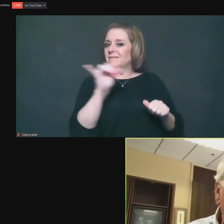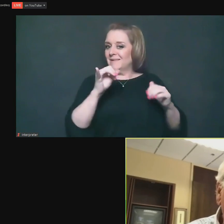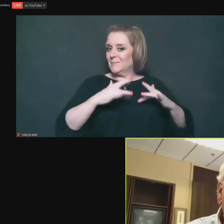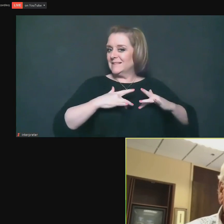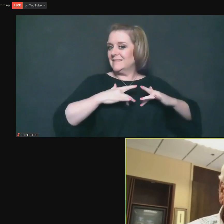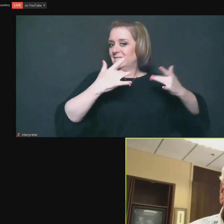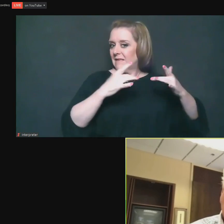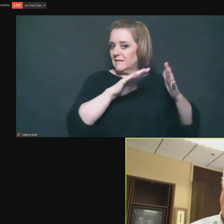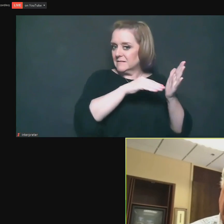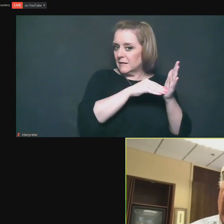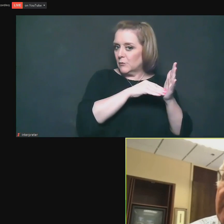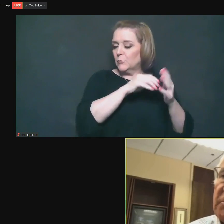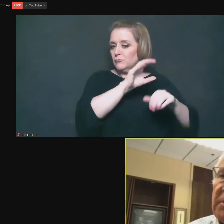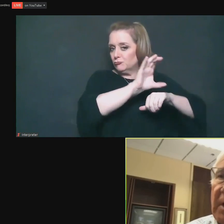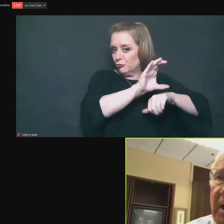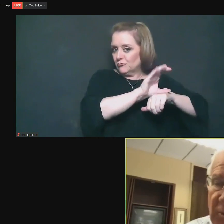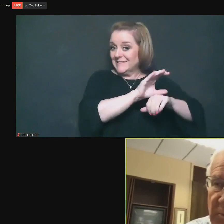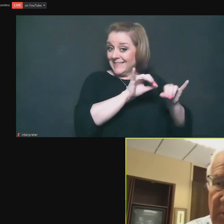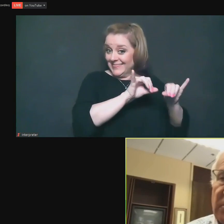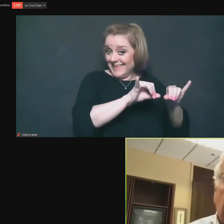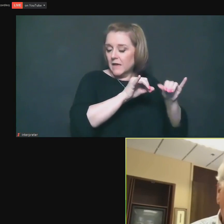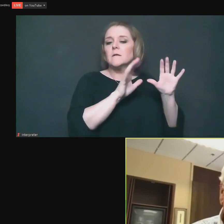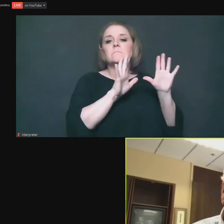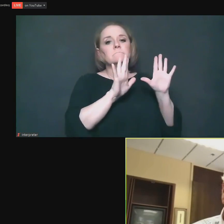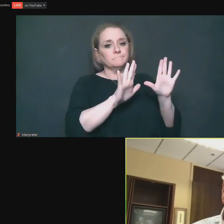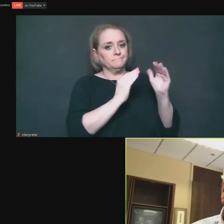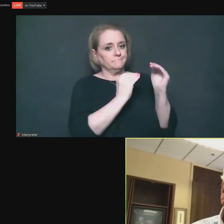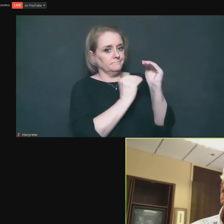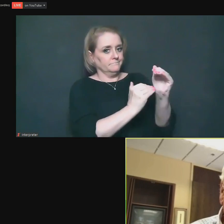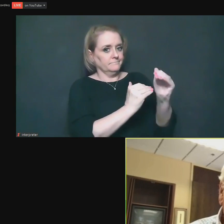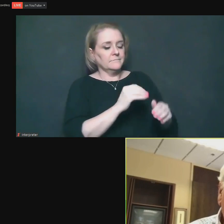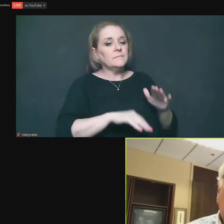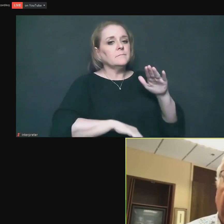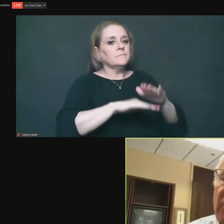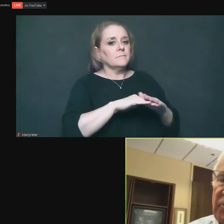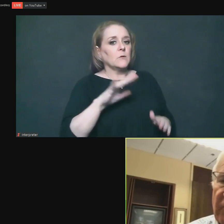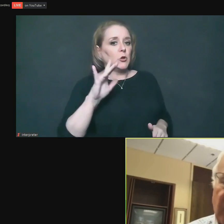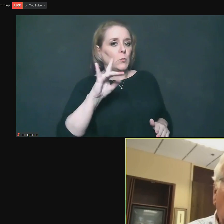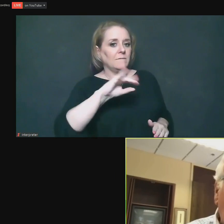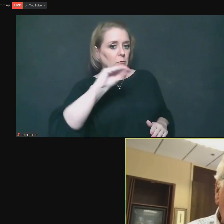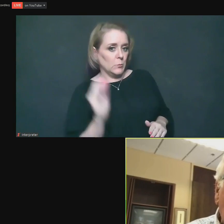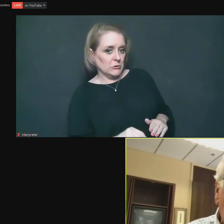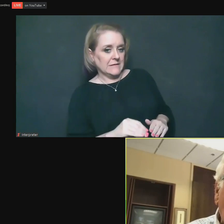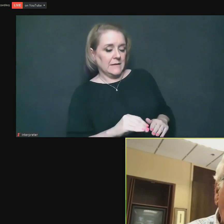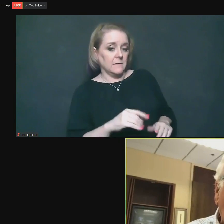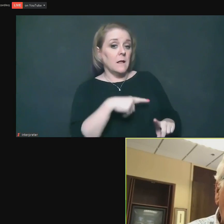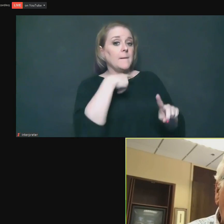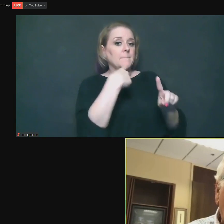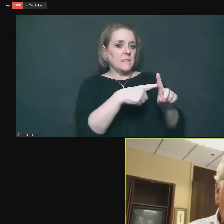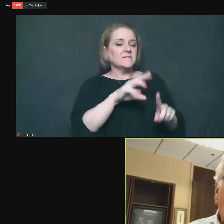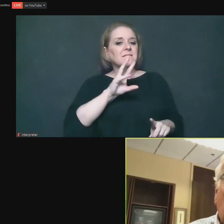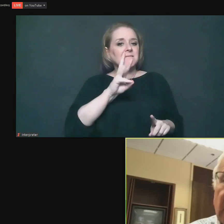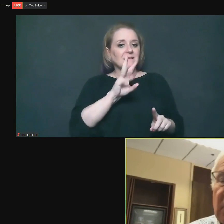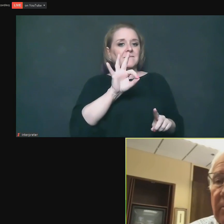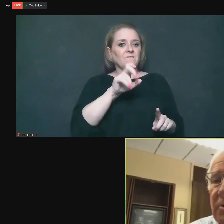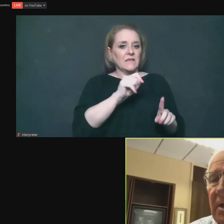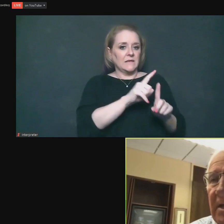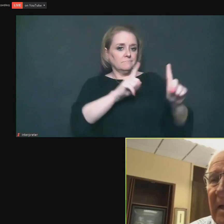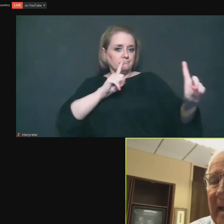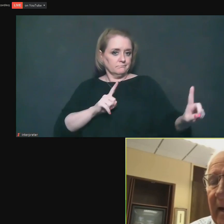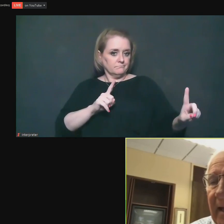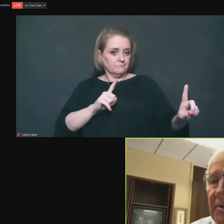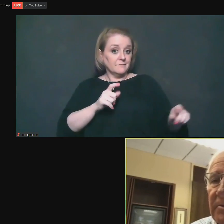churches, which is the 25% occupancy, the 6 feet of distancing. And also, if any food is served, it comes under the